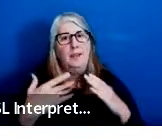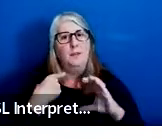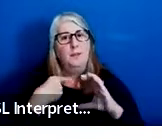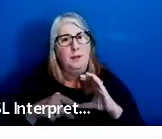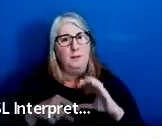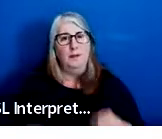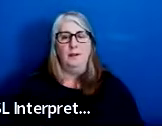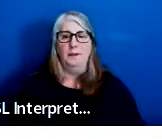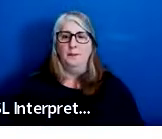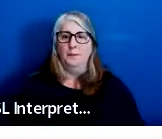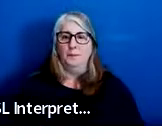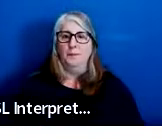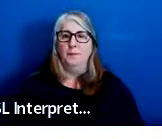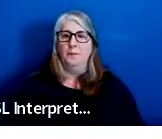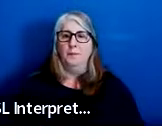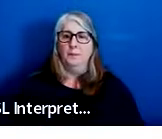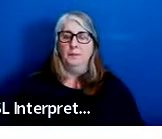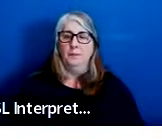over.